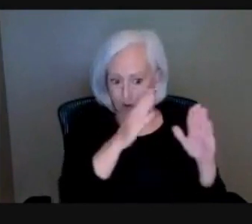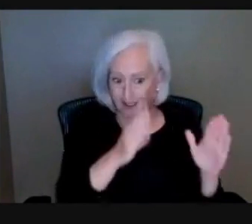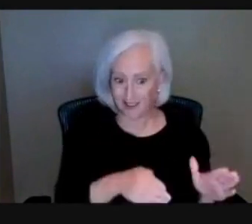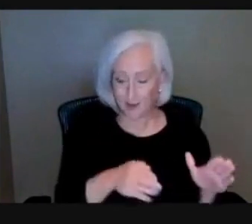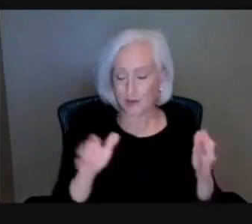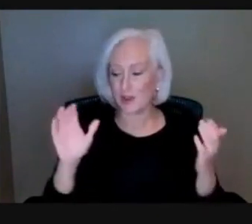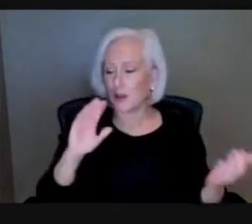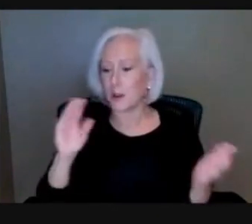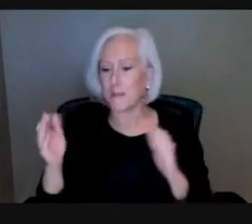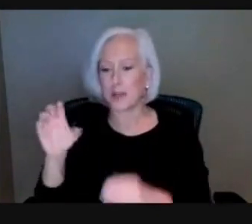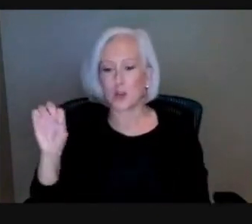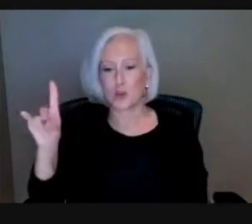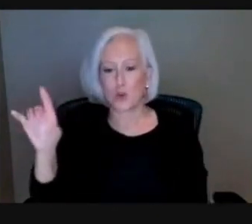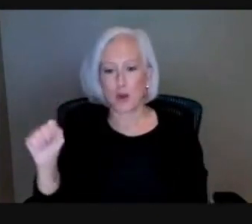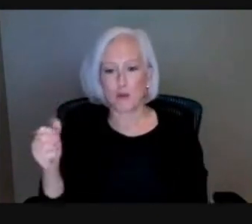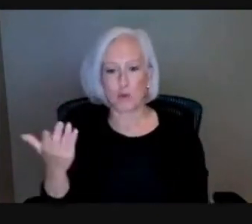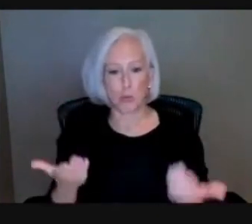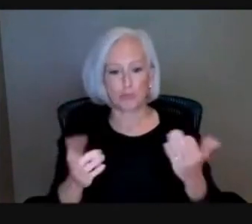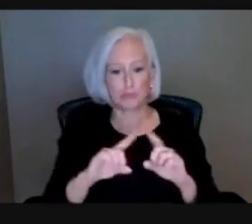Next.